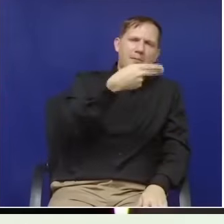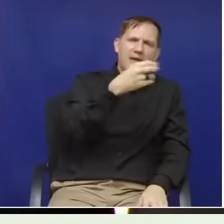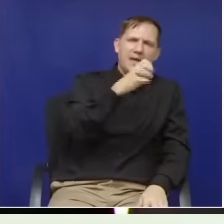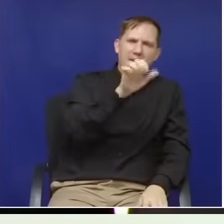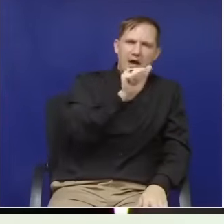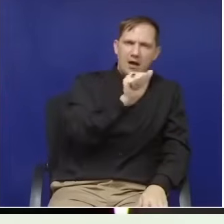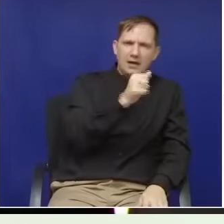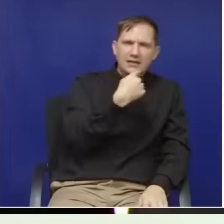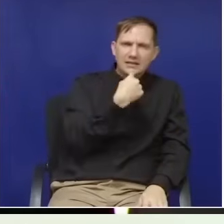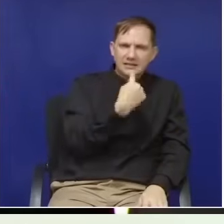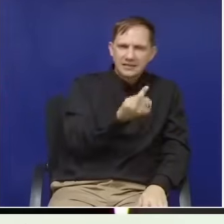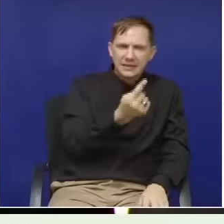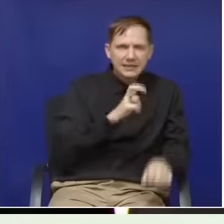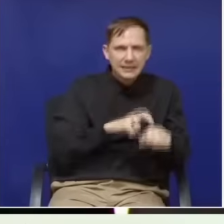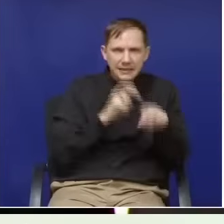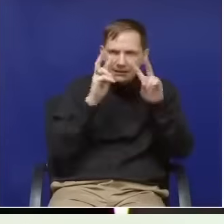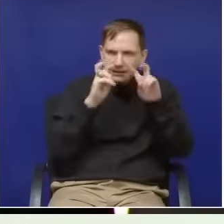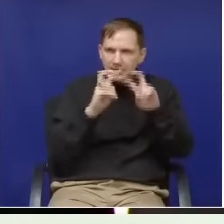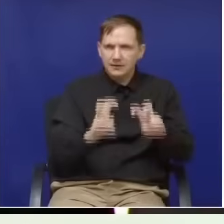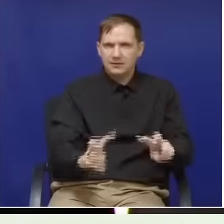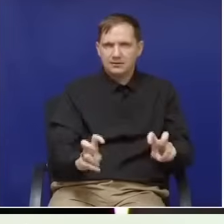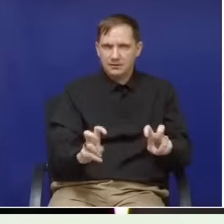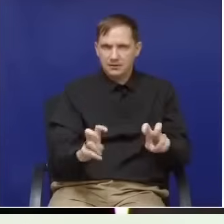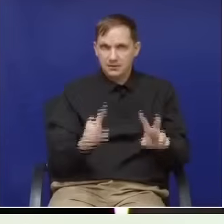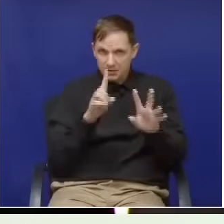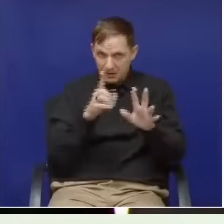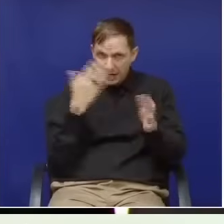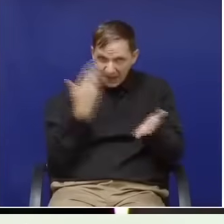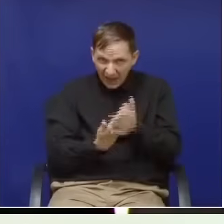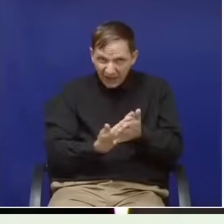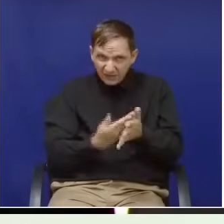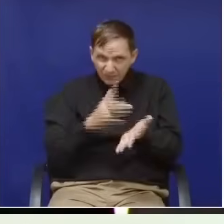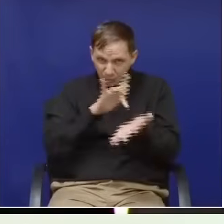said, we need to investigate her fitness to hold office.